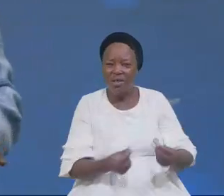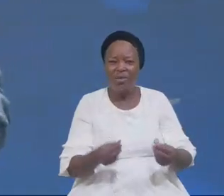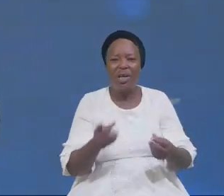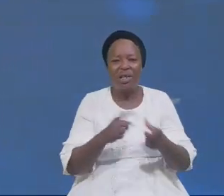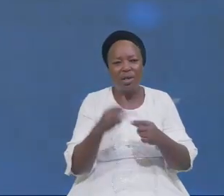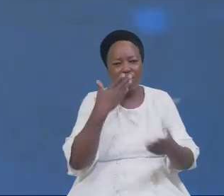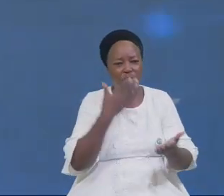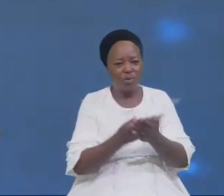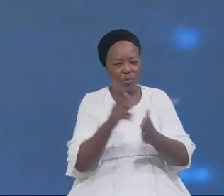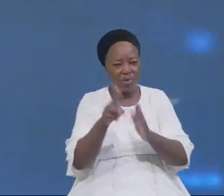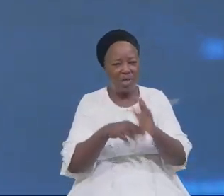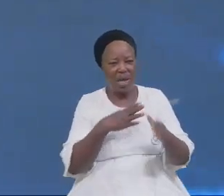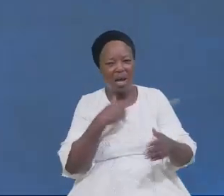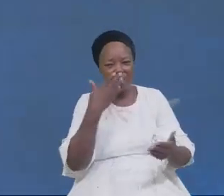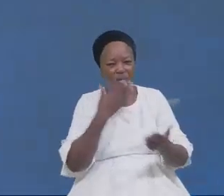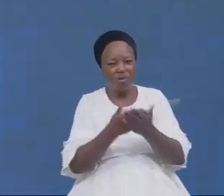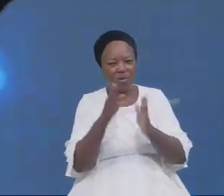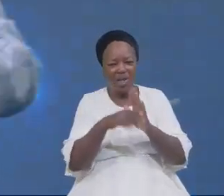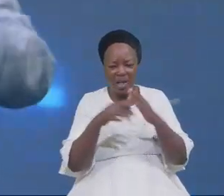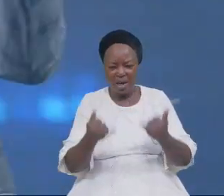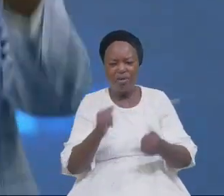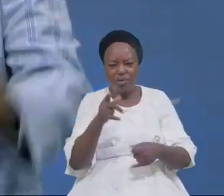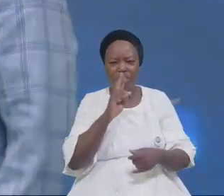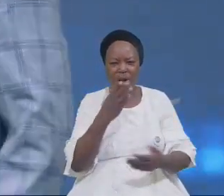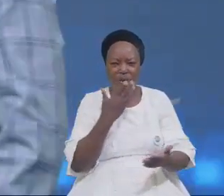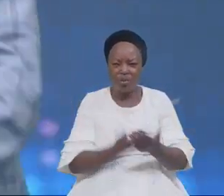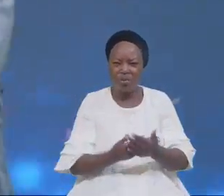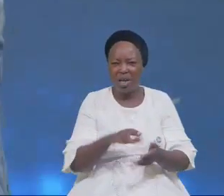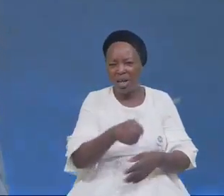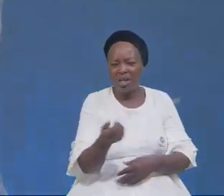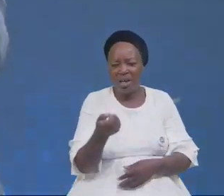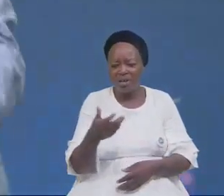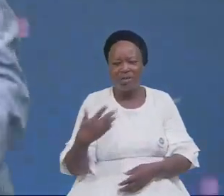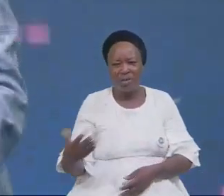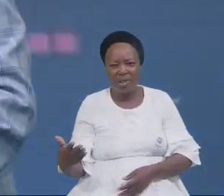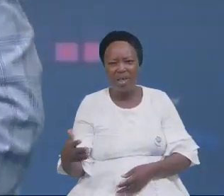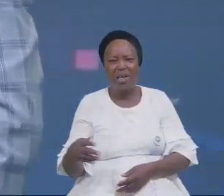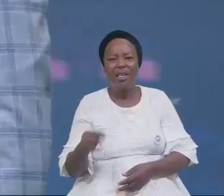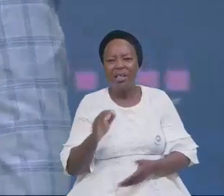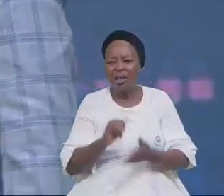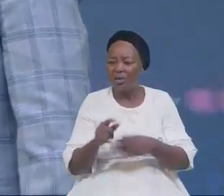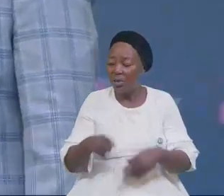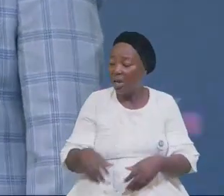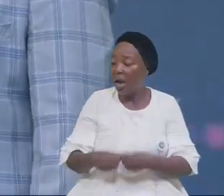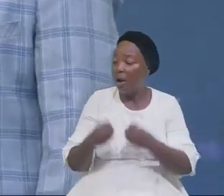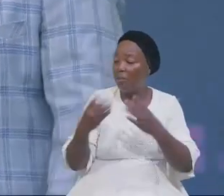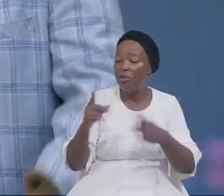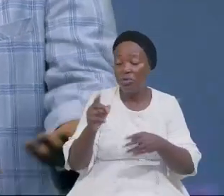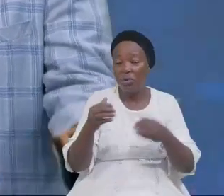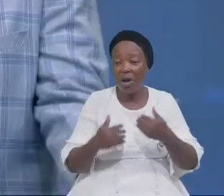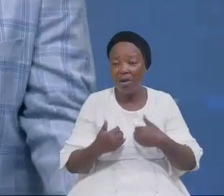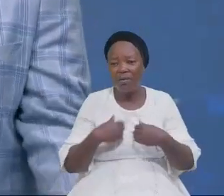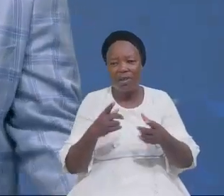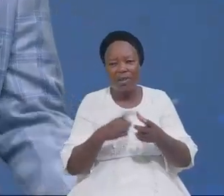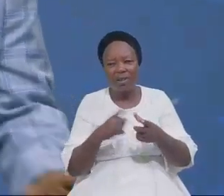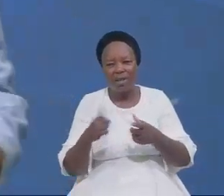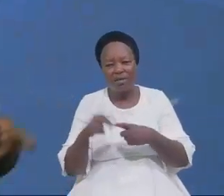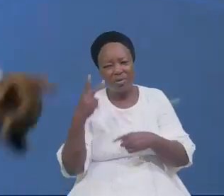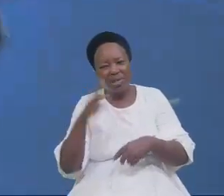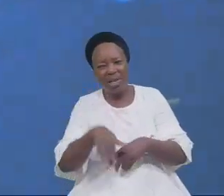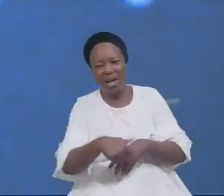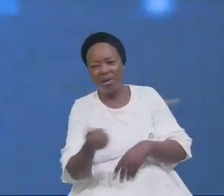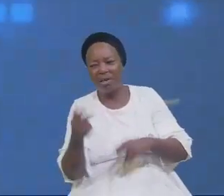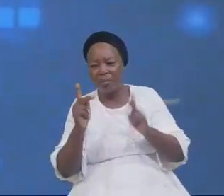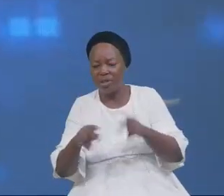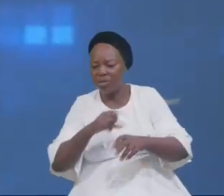and goodness. No, you're good. Any little thing you have, or how much you have, you see another person